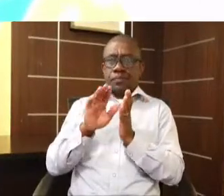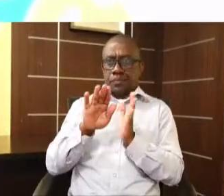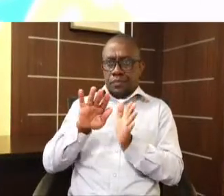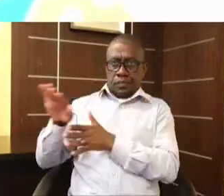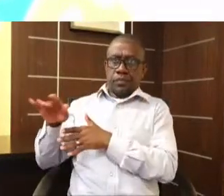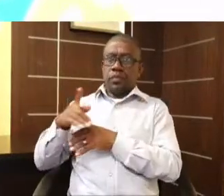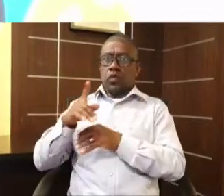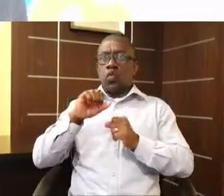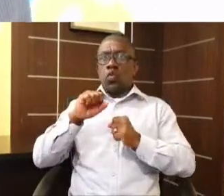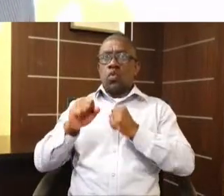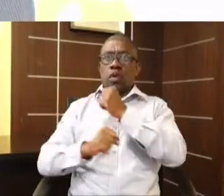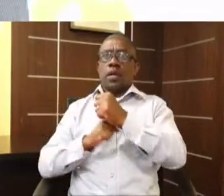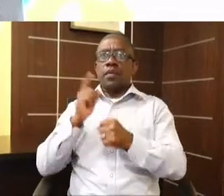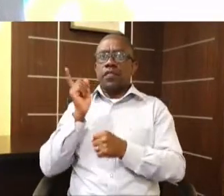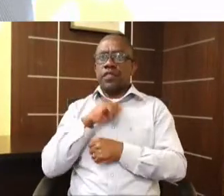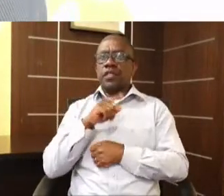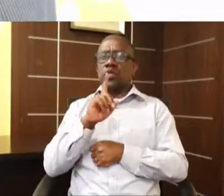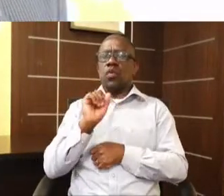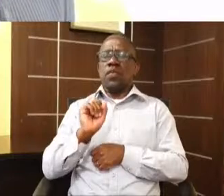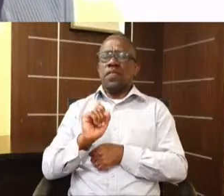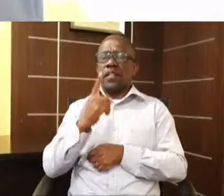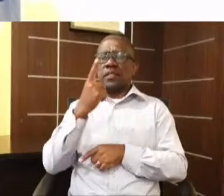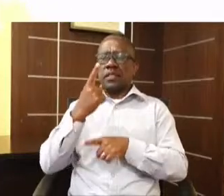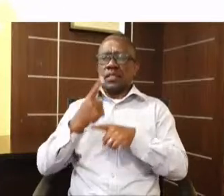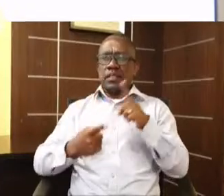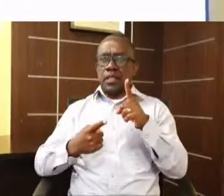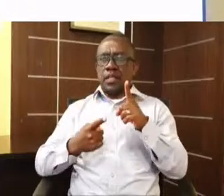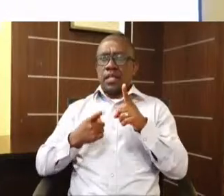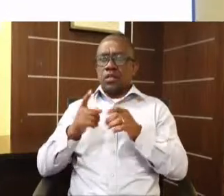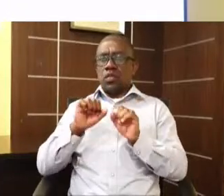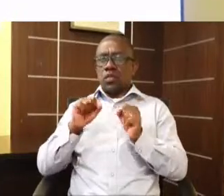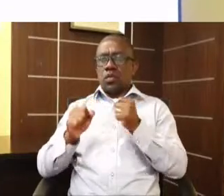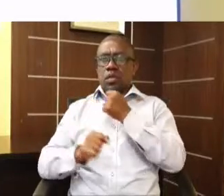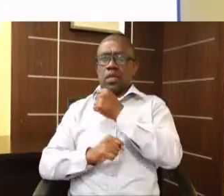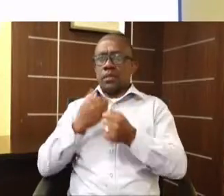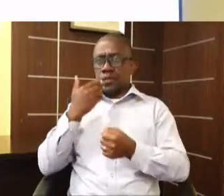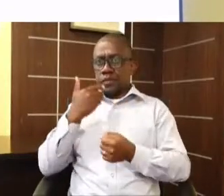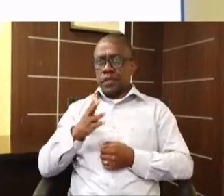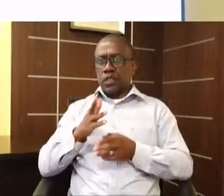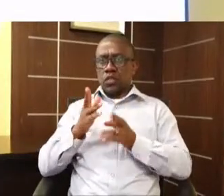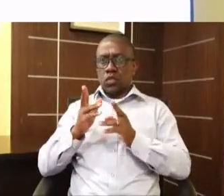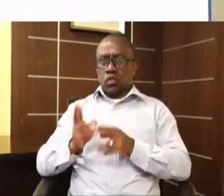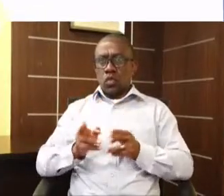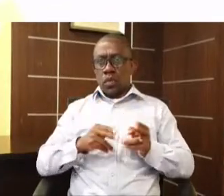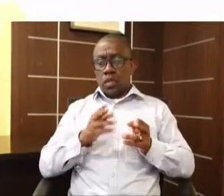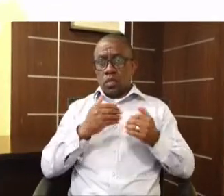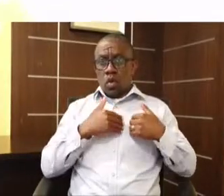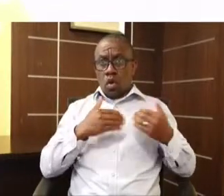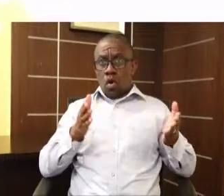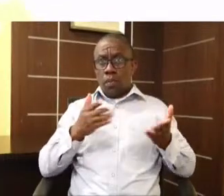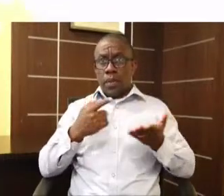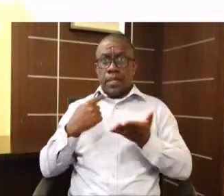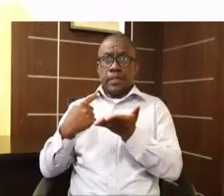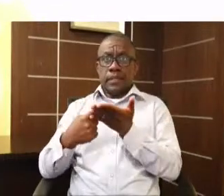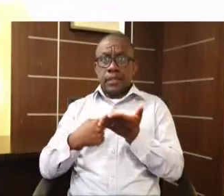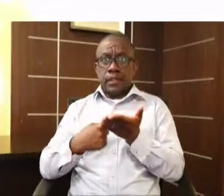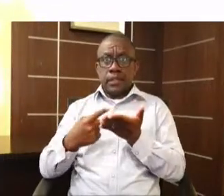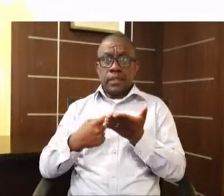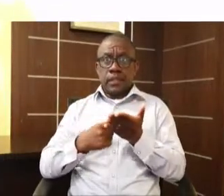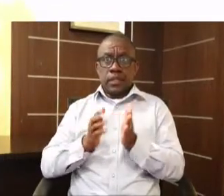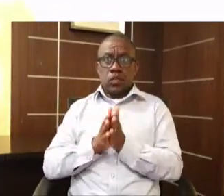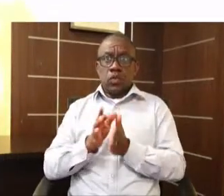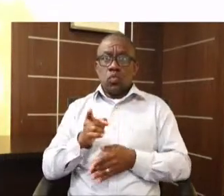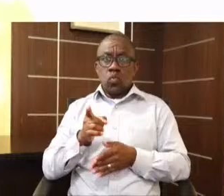And as a university student, you're in first year. Are you usually open to even discuss this kind of information with anyone?